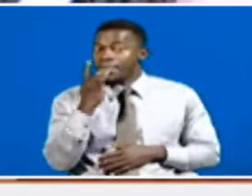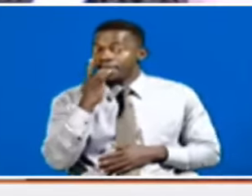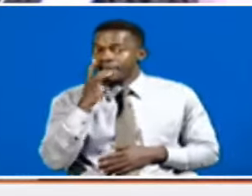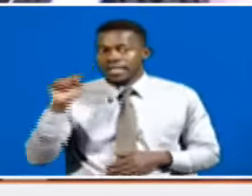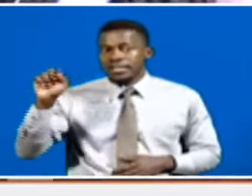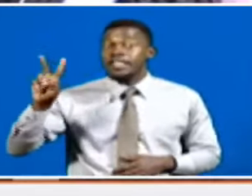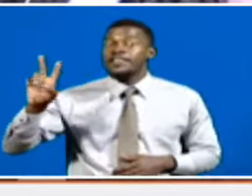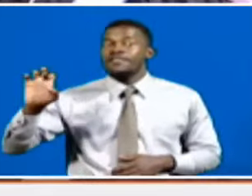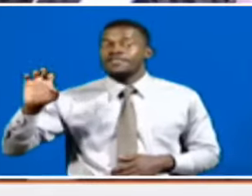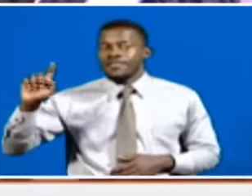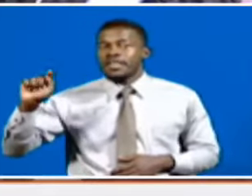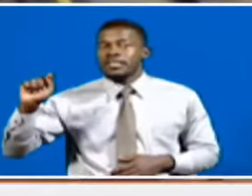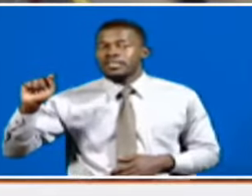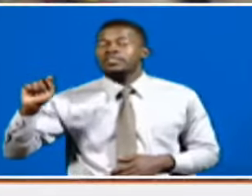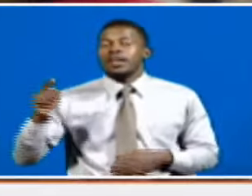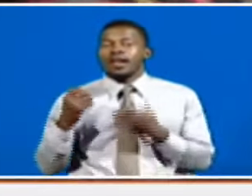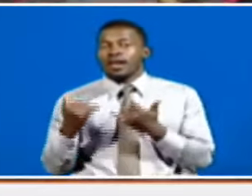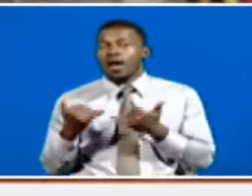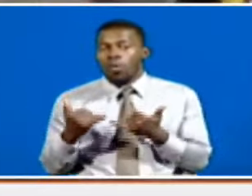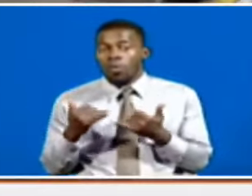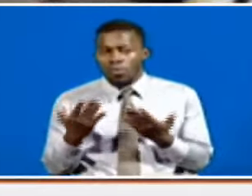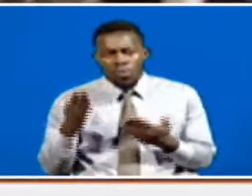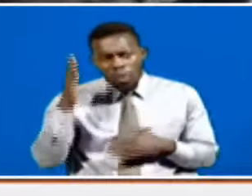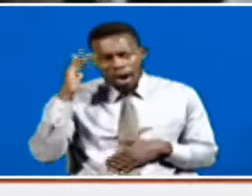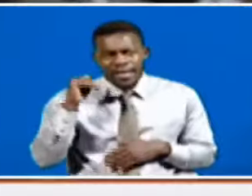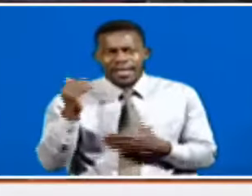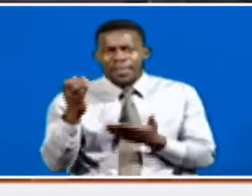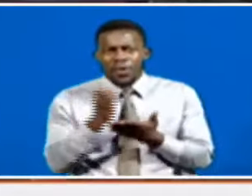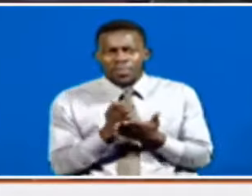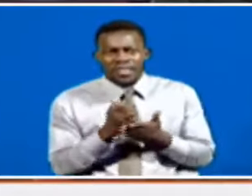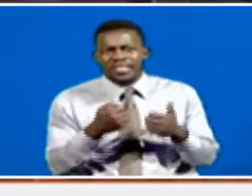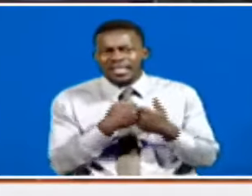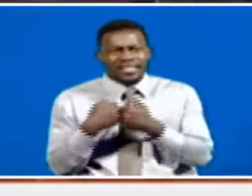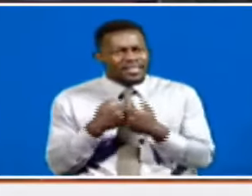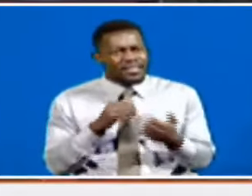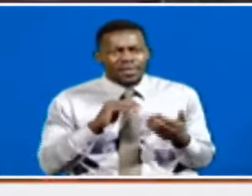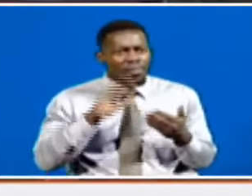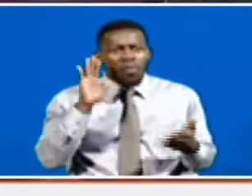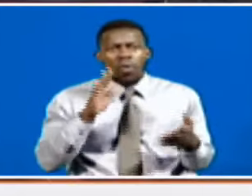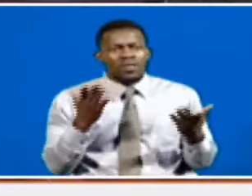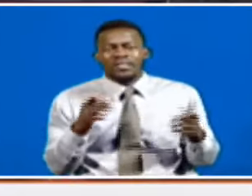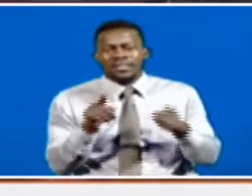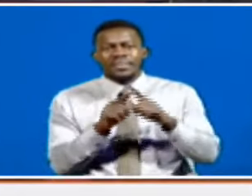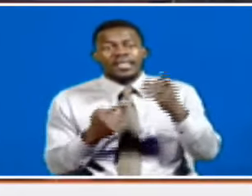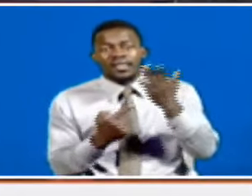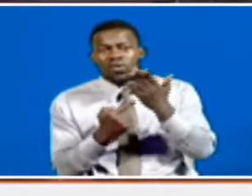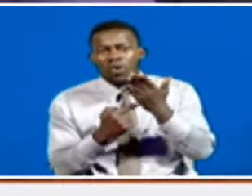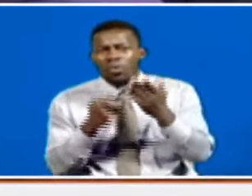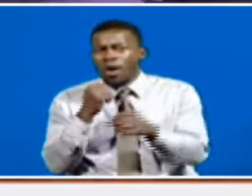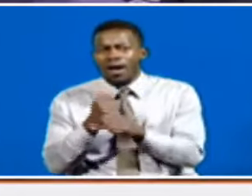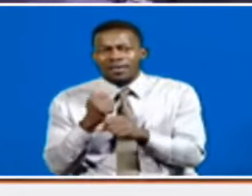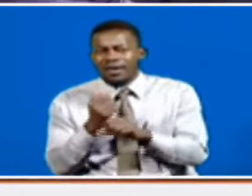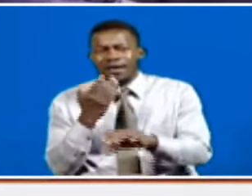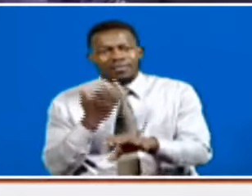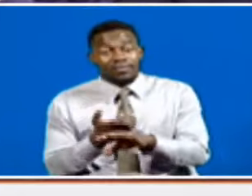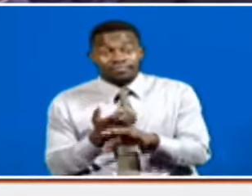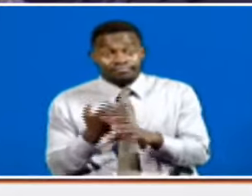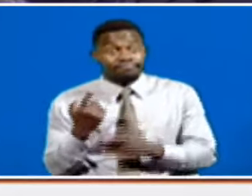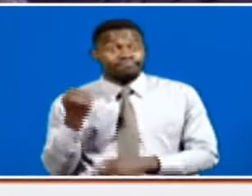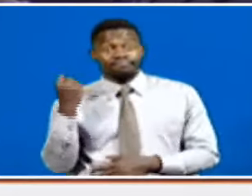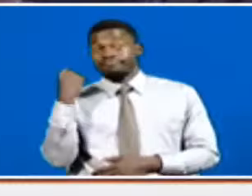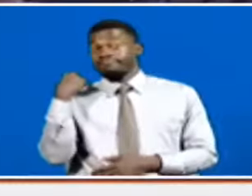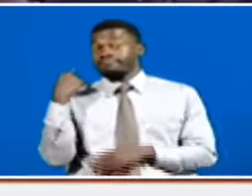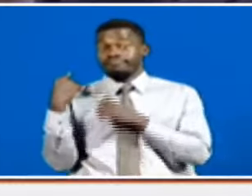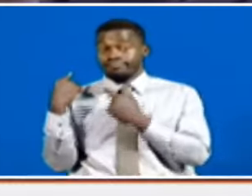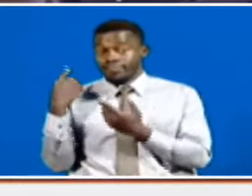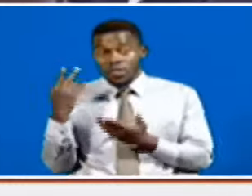inferior. However, with the challenge of unemployment and the need for skilled and technical labor becoming real, recent times have seen